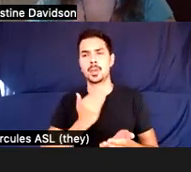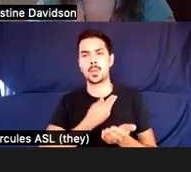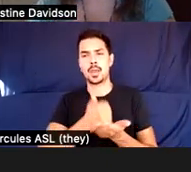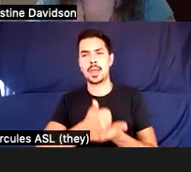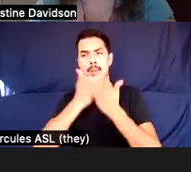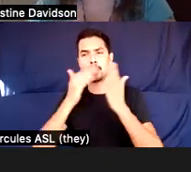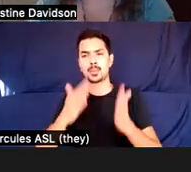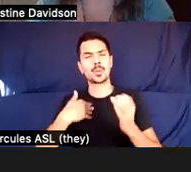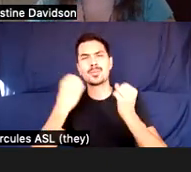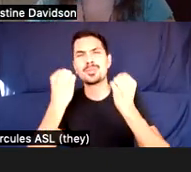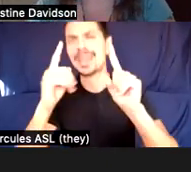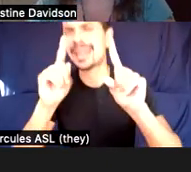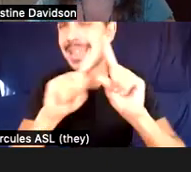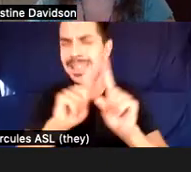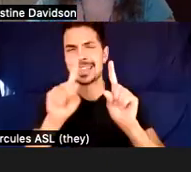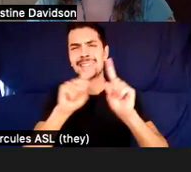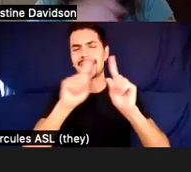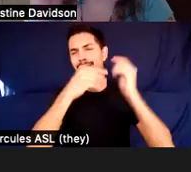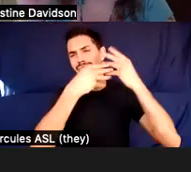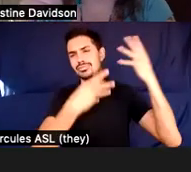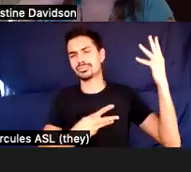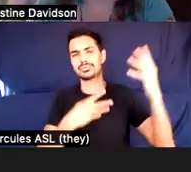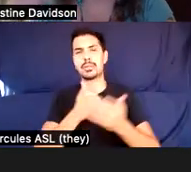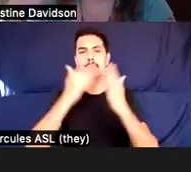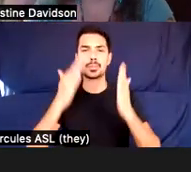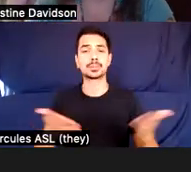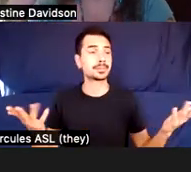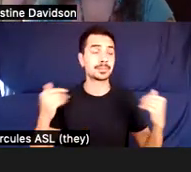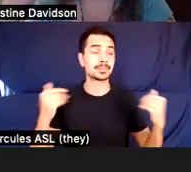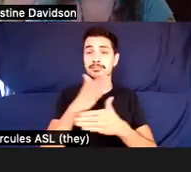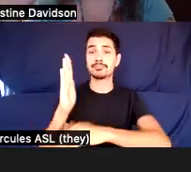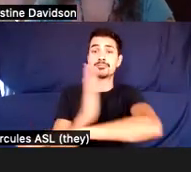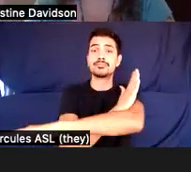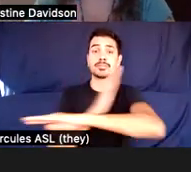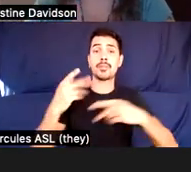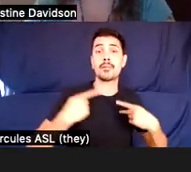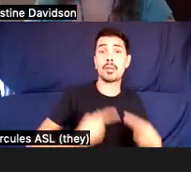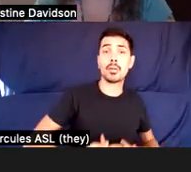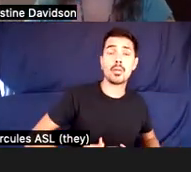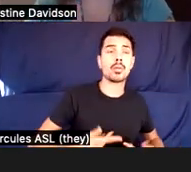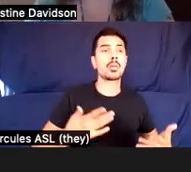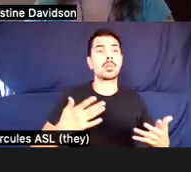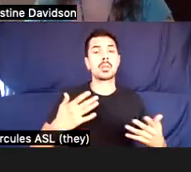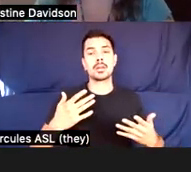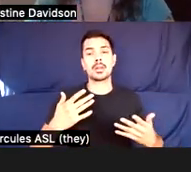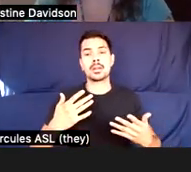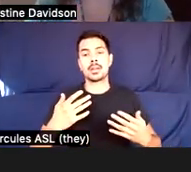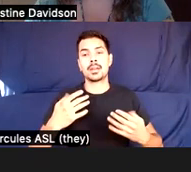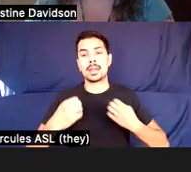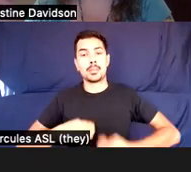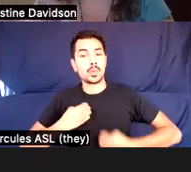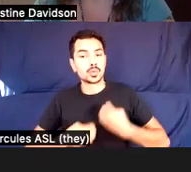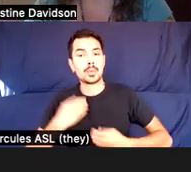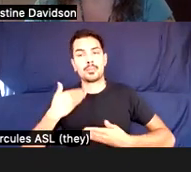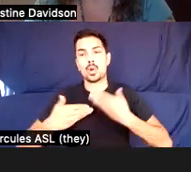of helpers. Sometimes they're physical, sometimes they help us process our thoughts or emotions. Sometimes they're our spirit